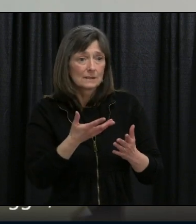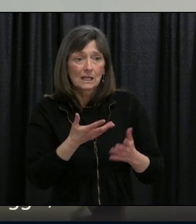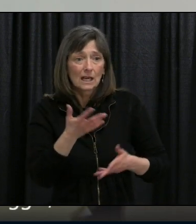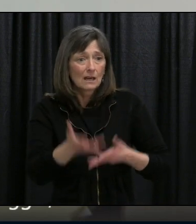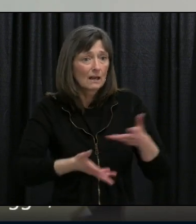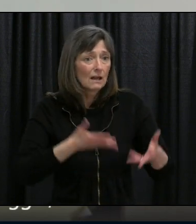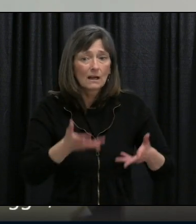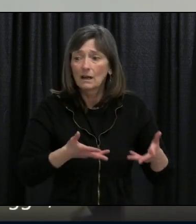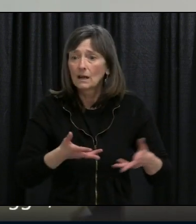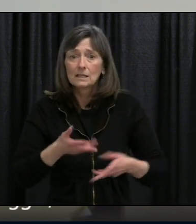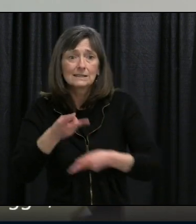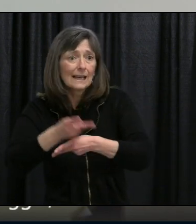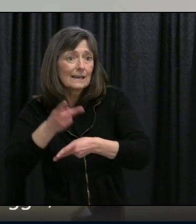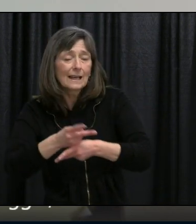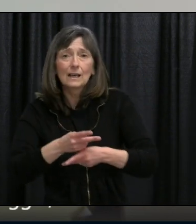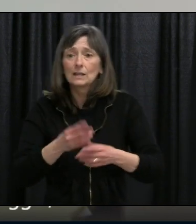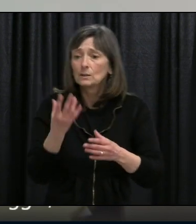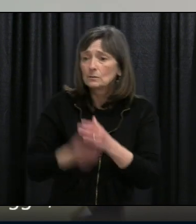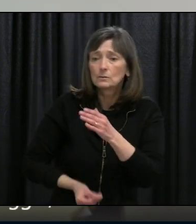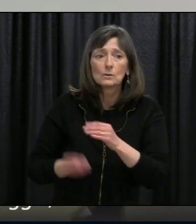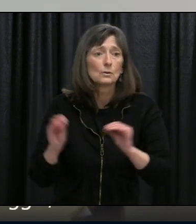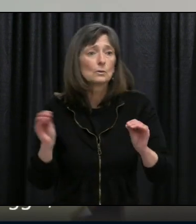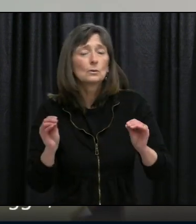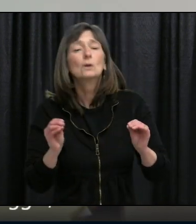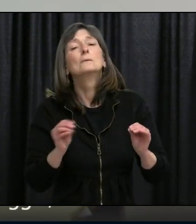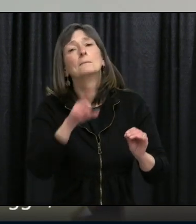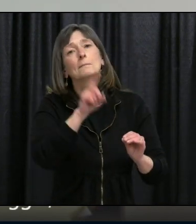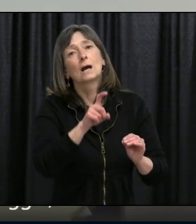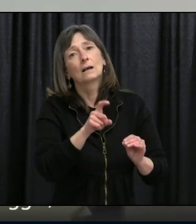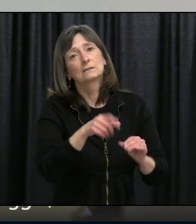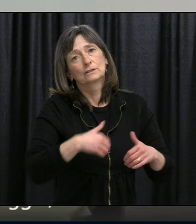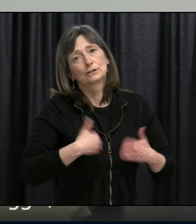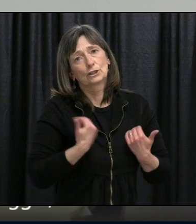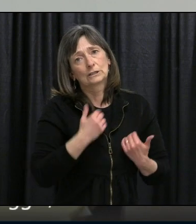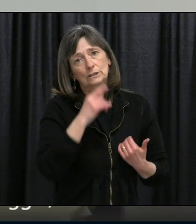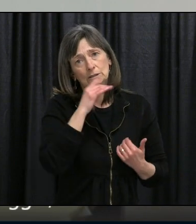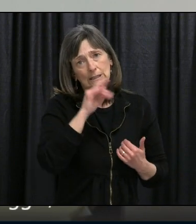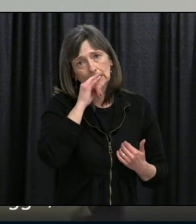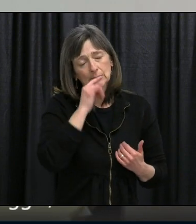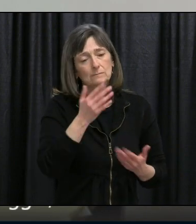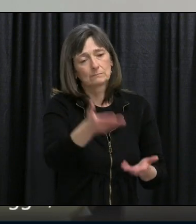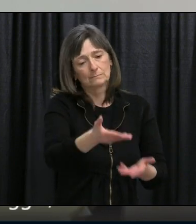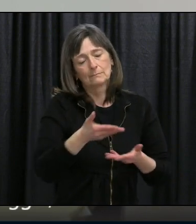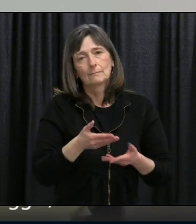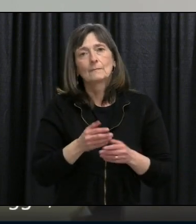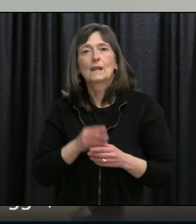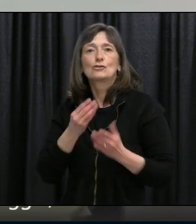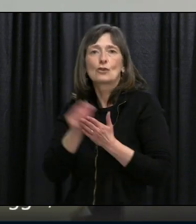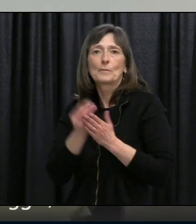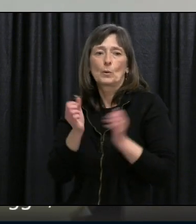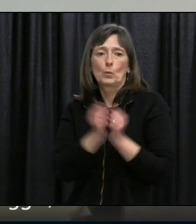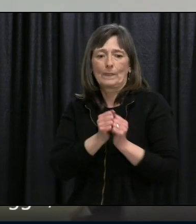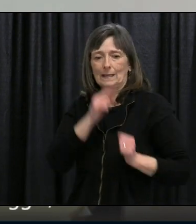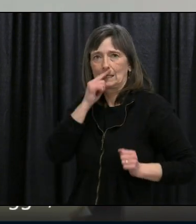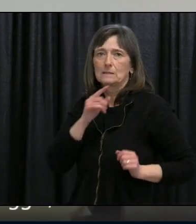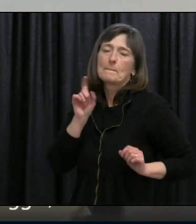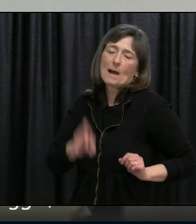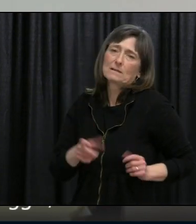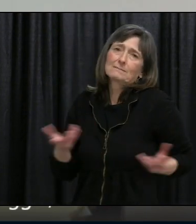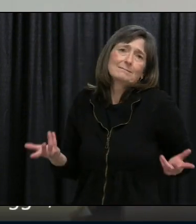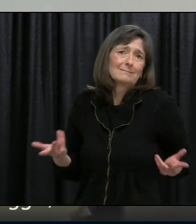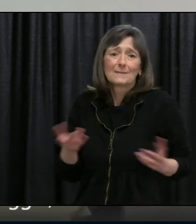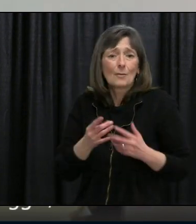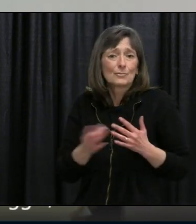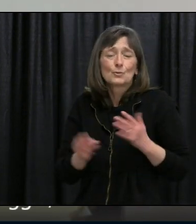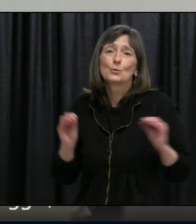parenting in the absence of supports of their own and have to take young children with them. One of the other activities,